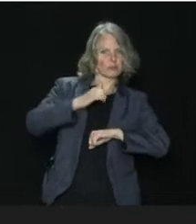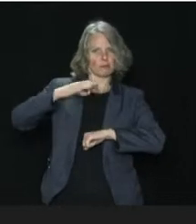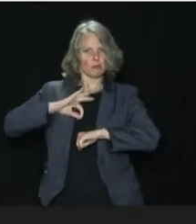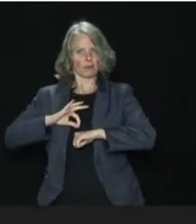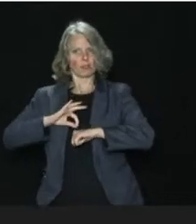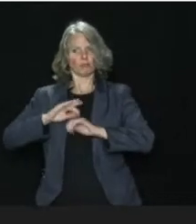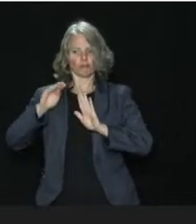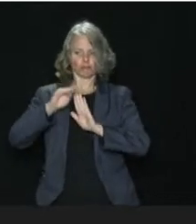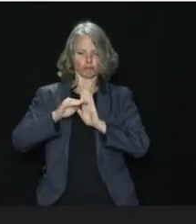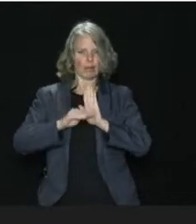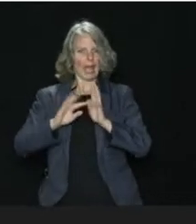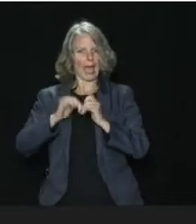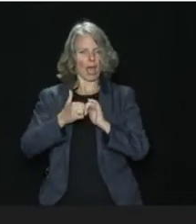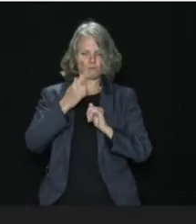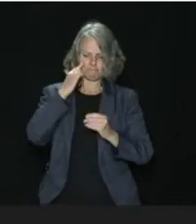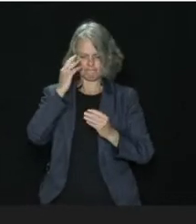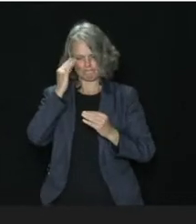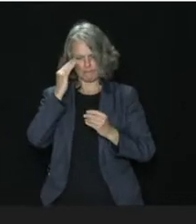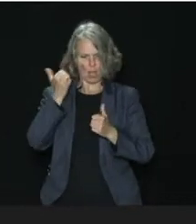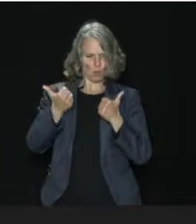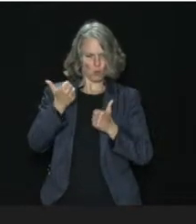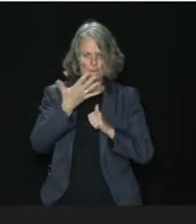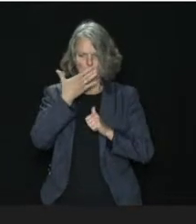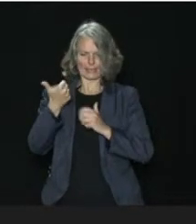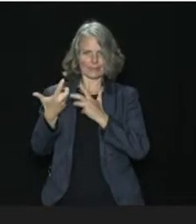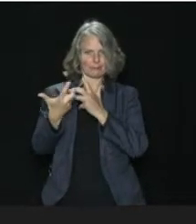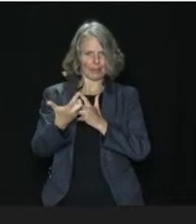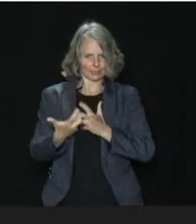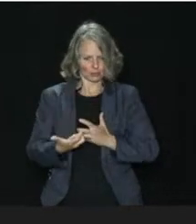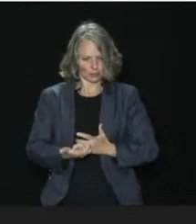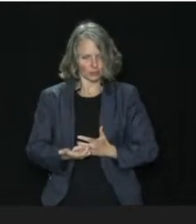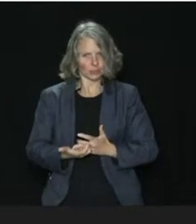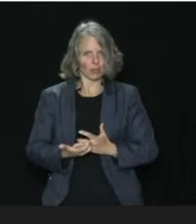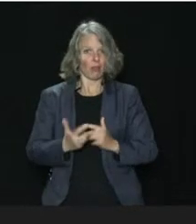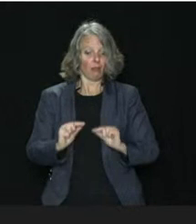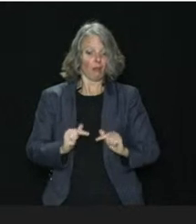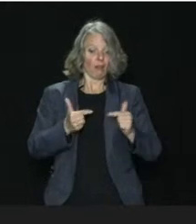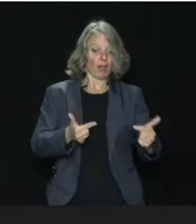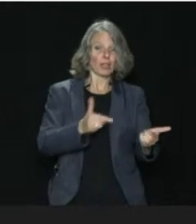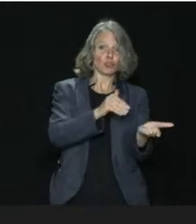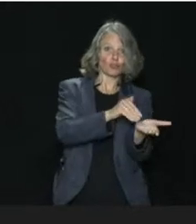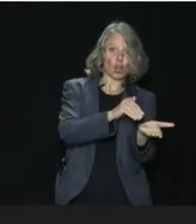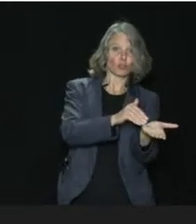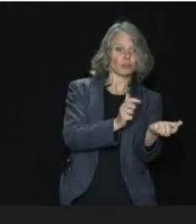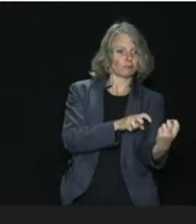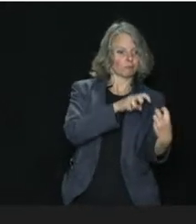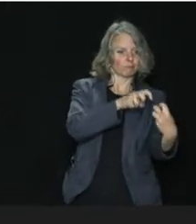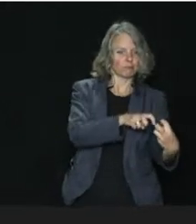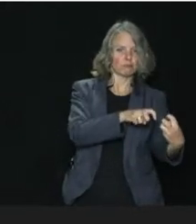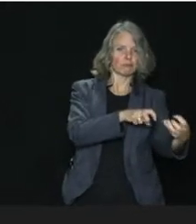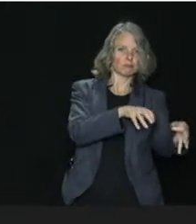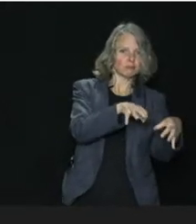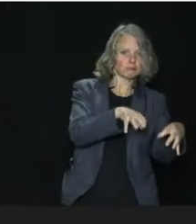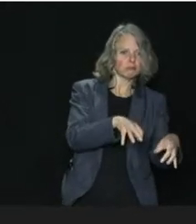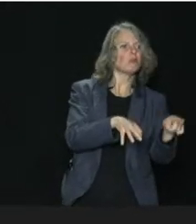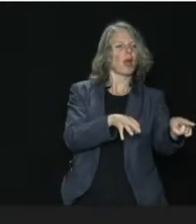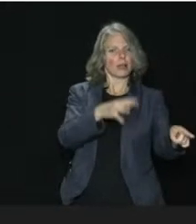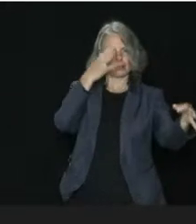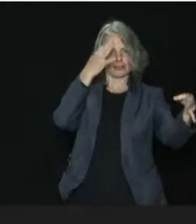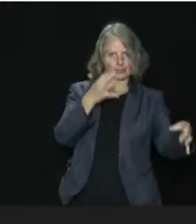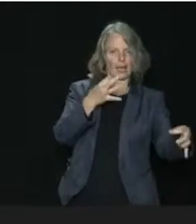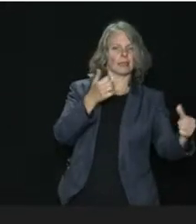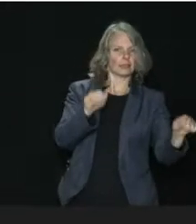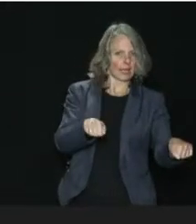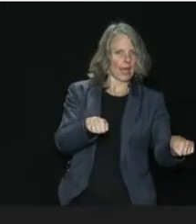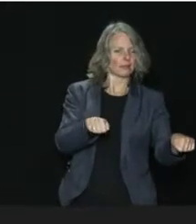instance, so that when they are rolling out their program to individual communities, for example, they've